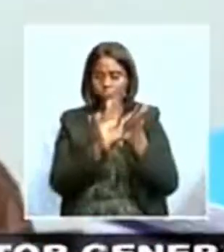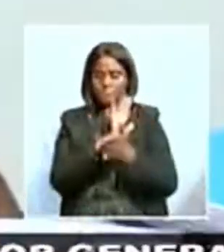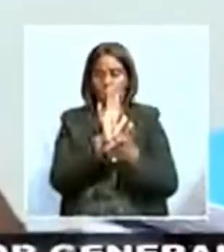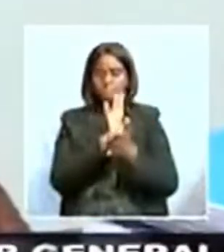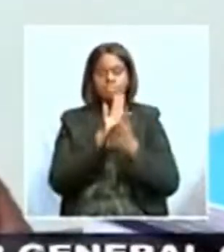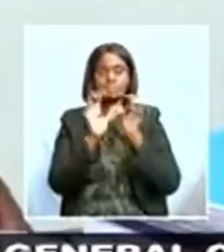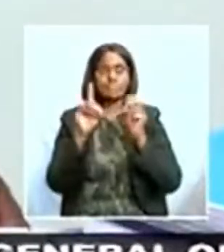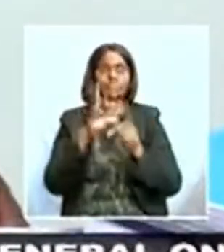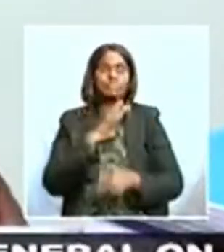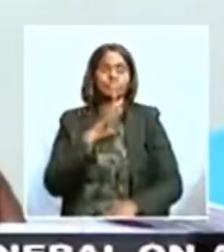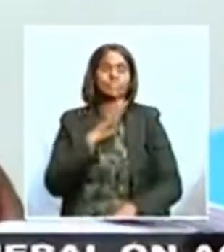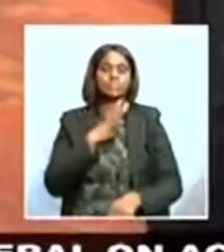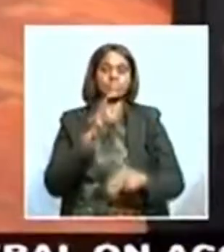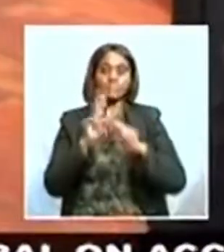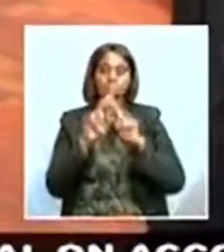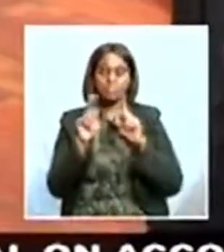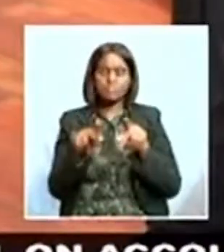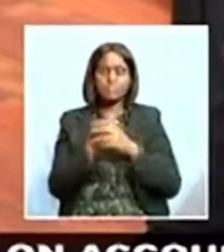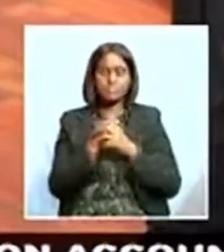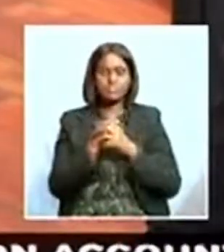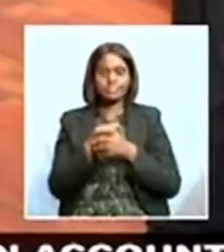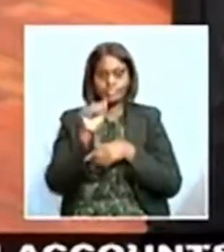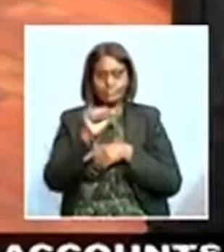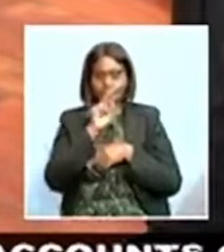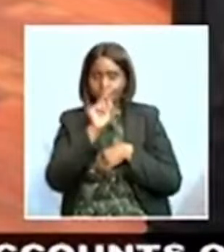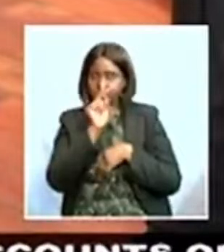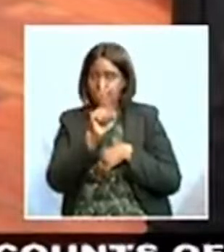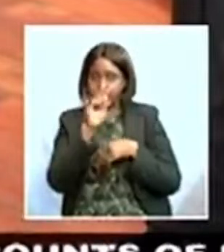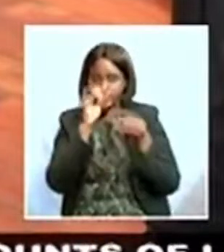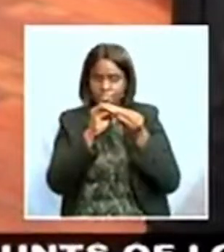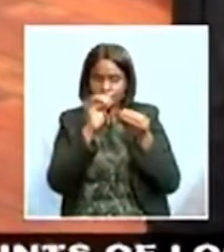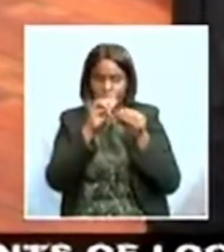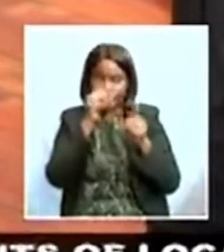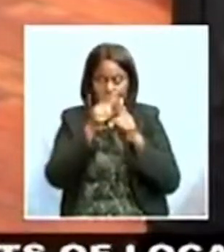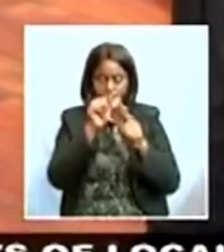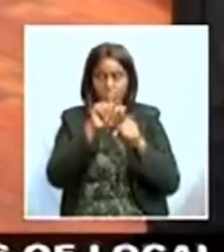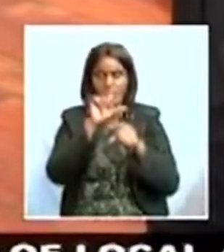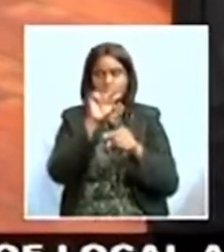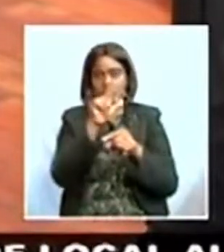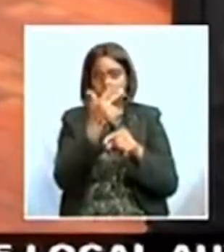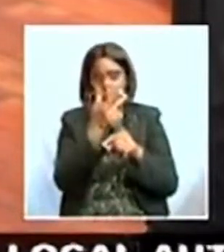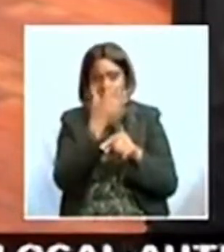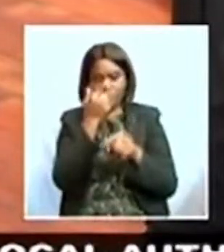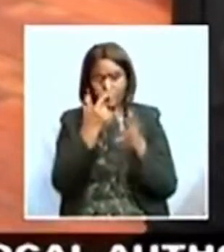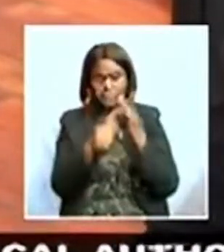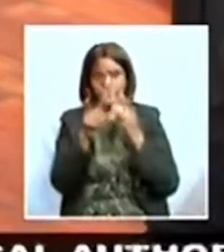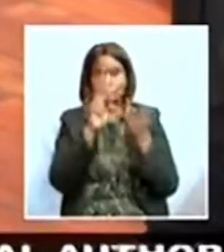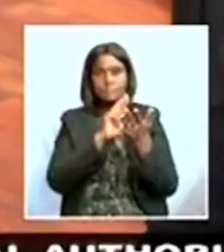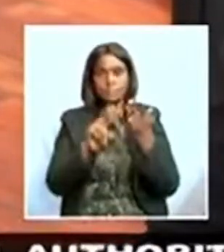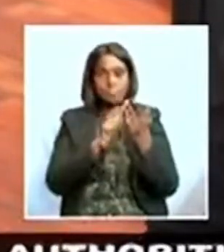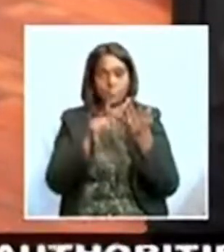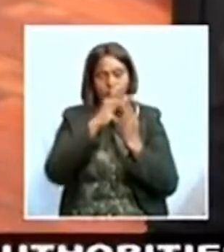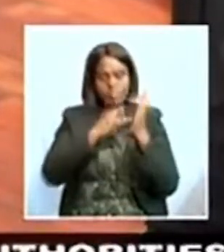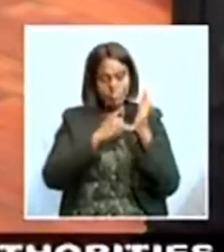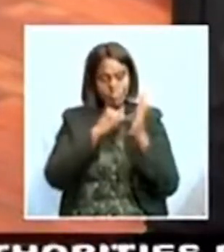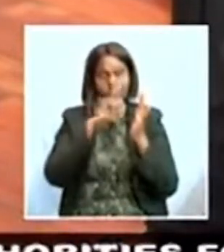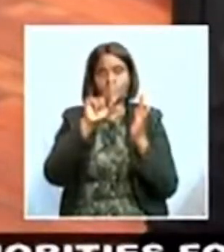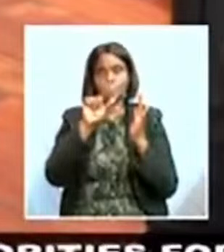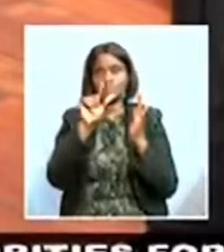Okay, fine. Chair, it reads further December 2023. It's supposed to read further January